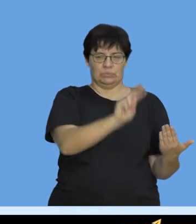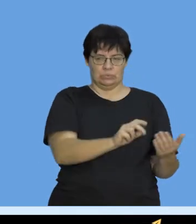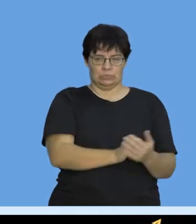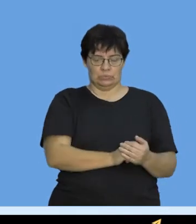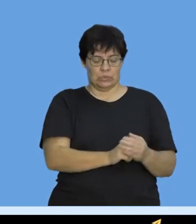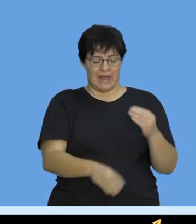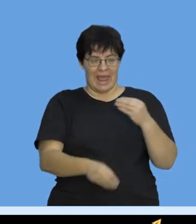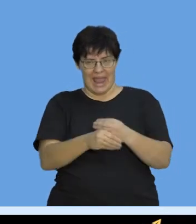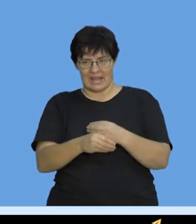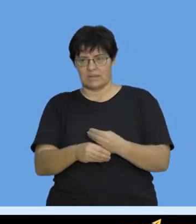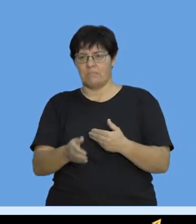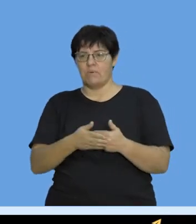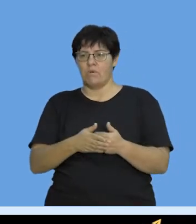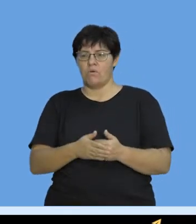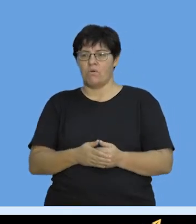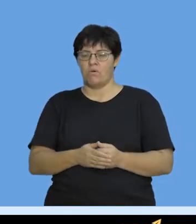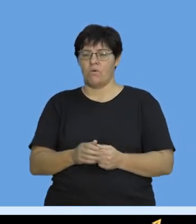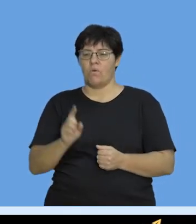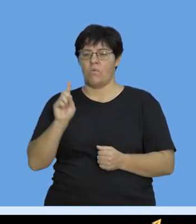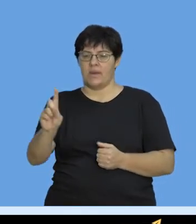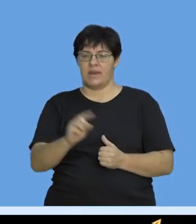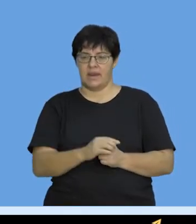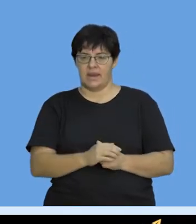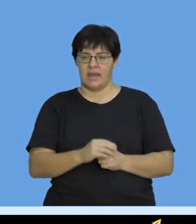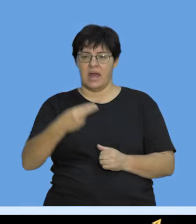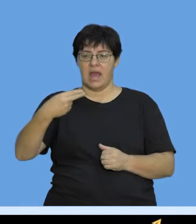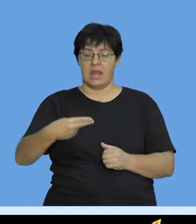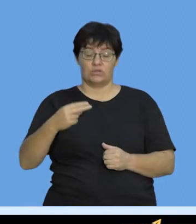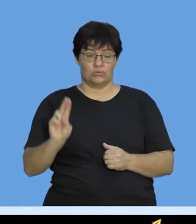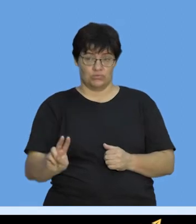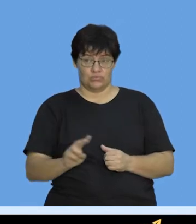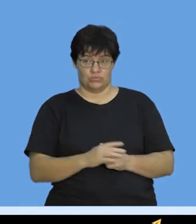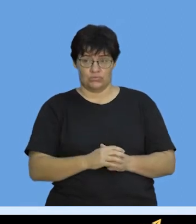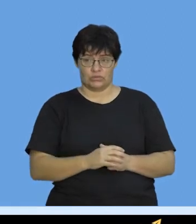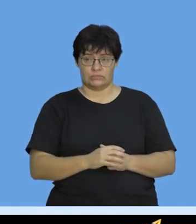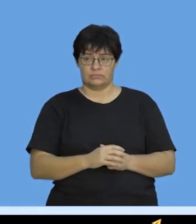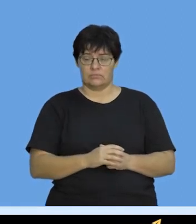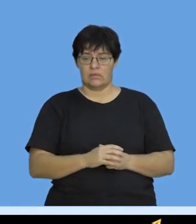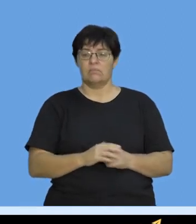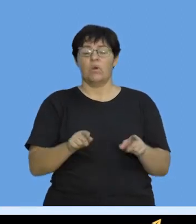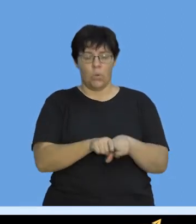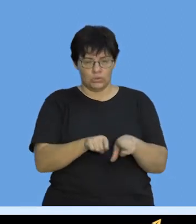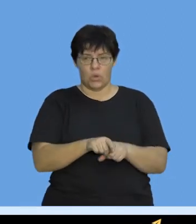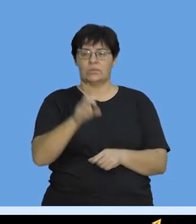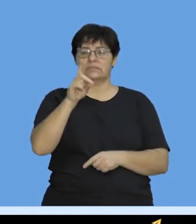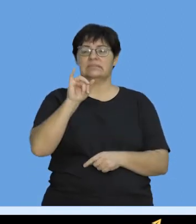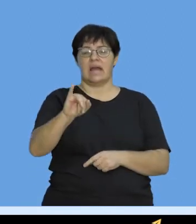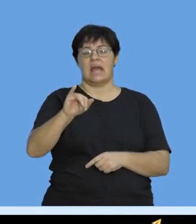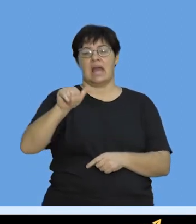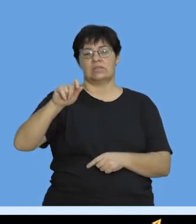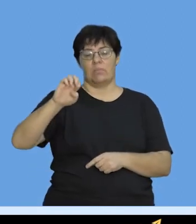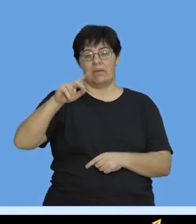another hydrogen, okay? So as far as hydrogen, it's also a diatomic molecule, okay?